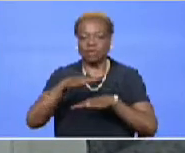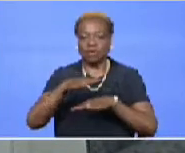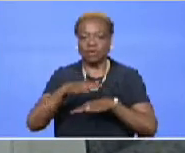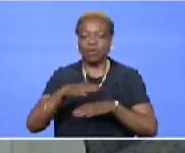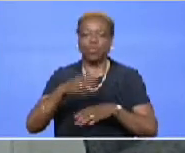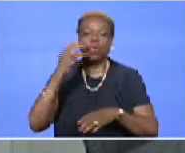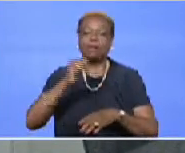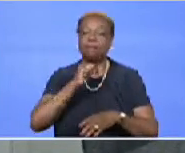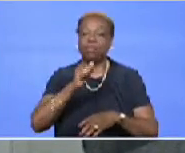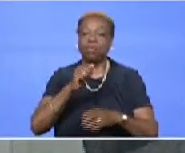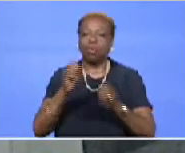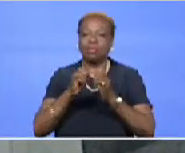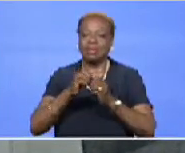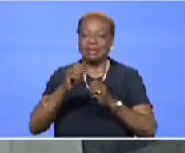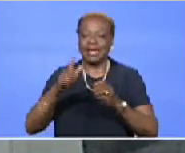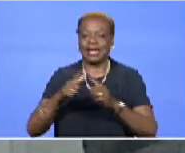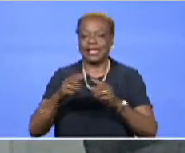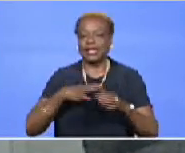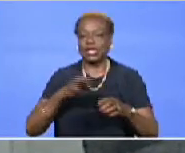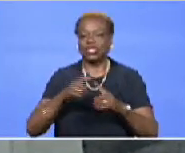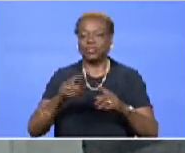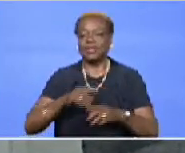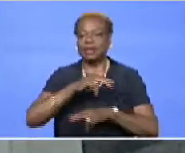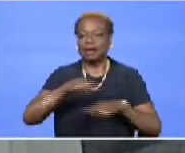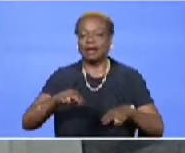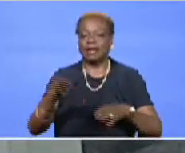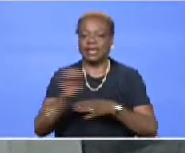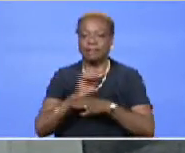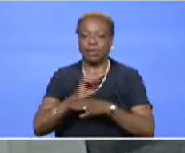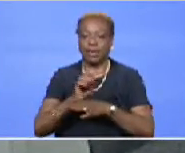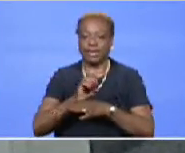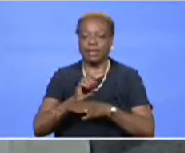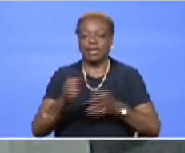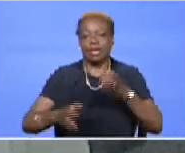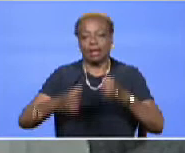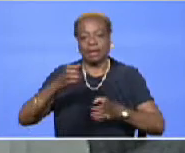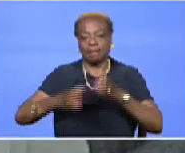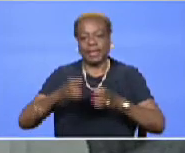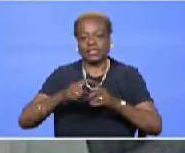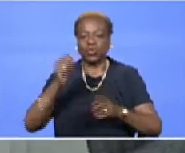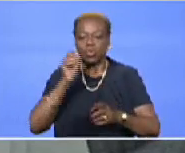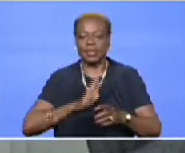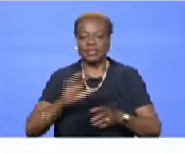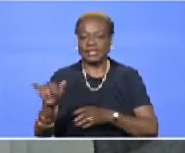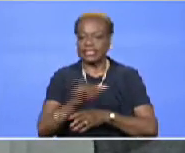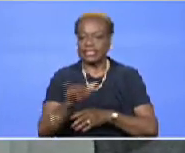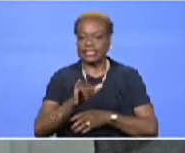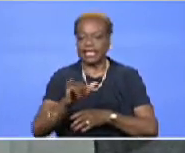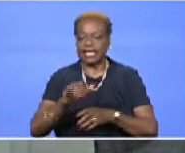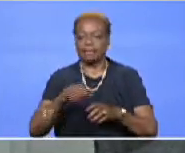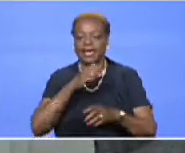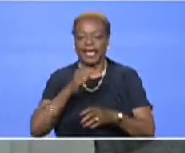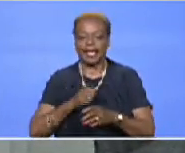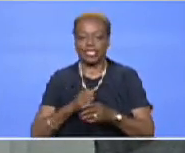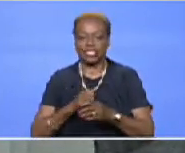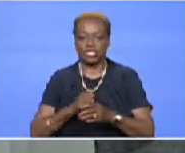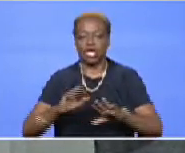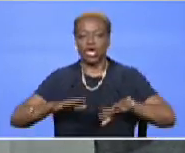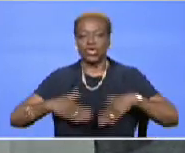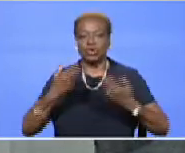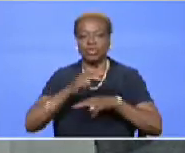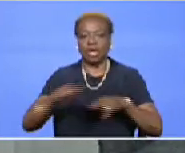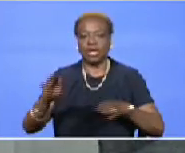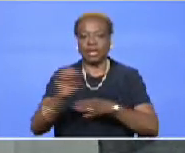more likely to be unemployed when compared with women in their same age cohorts, as youth unemployment